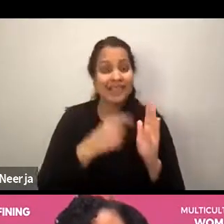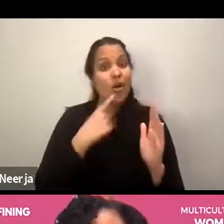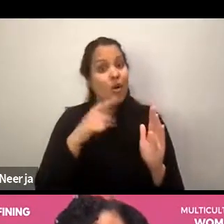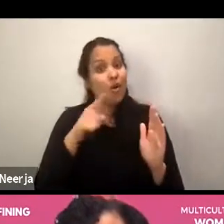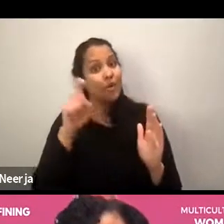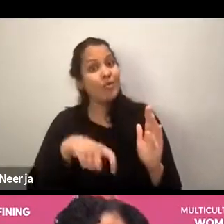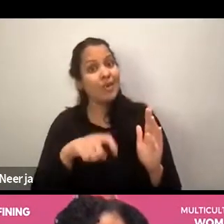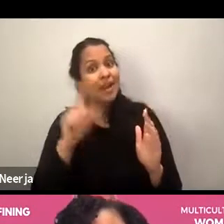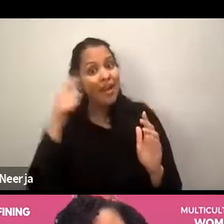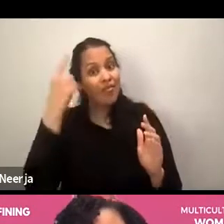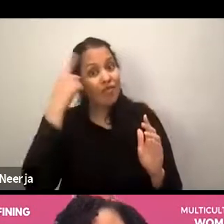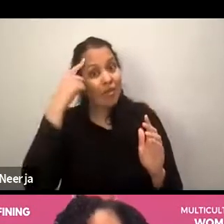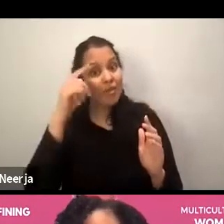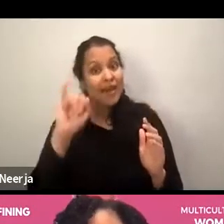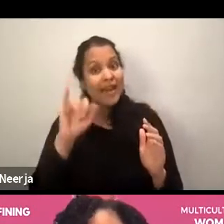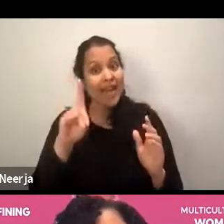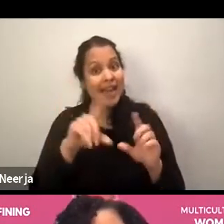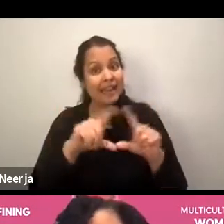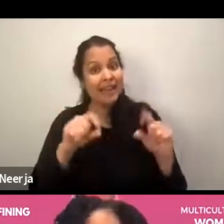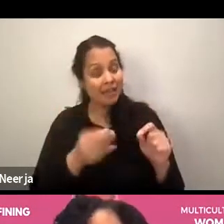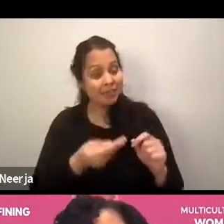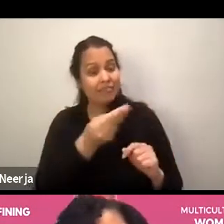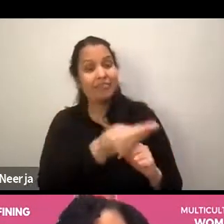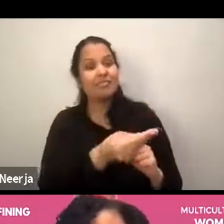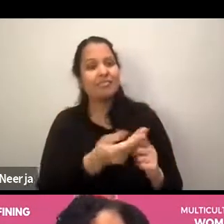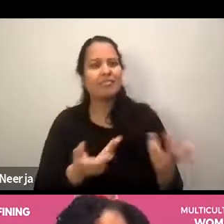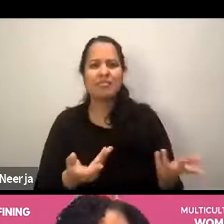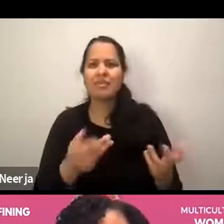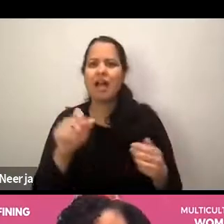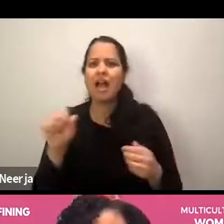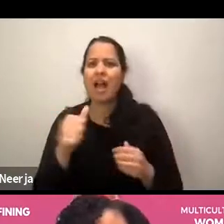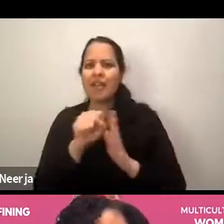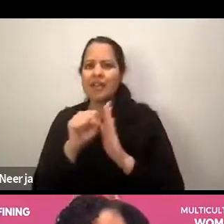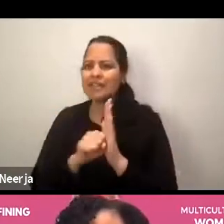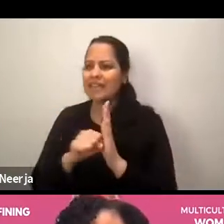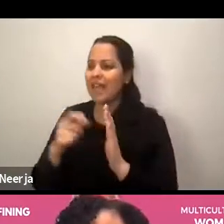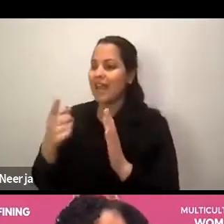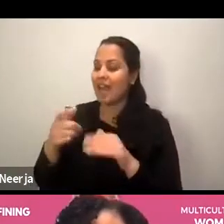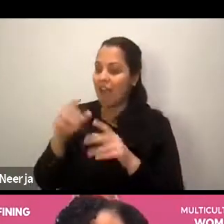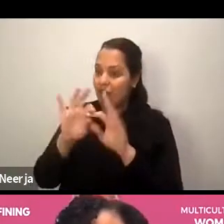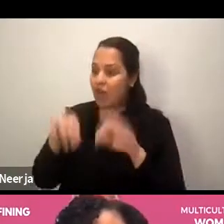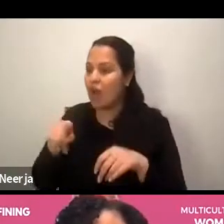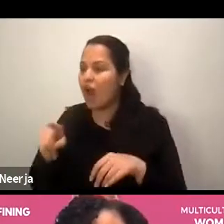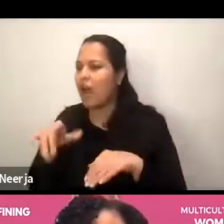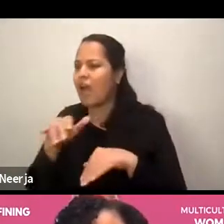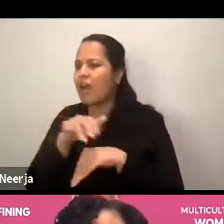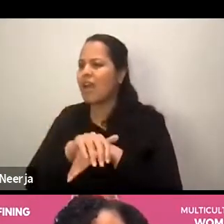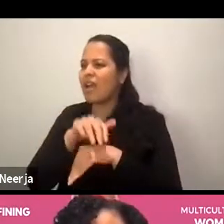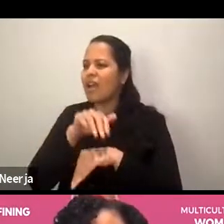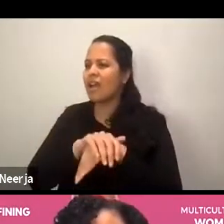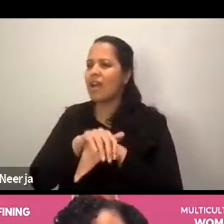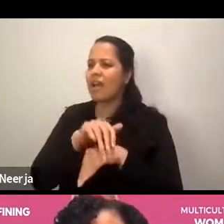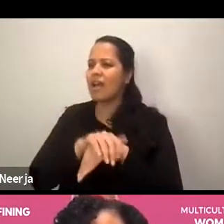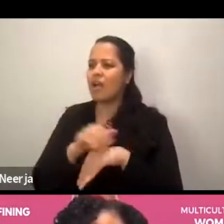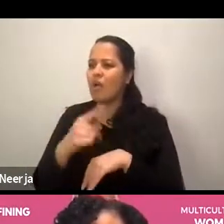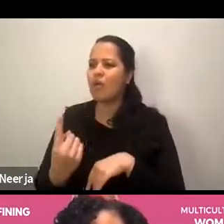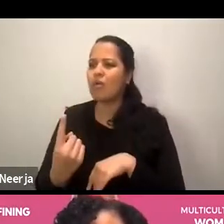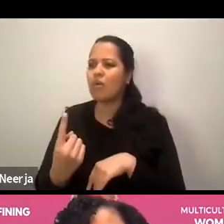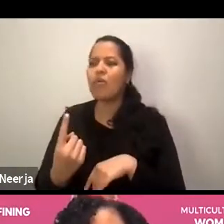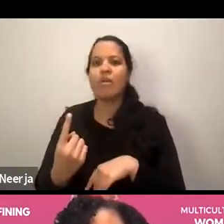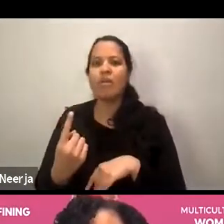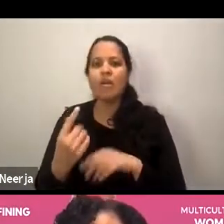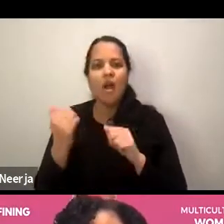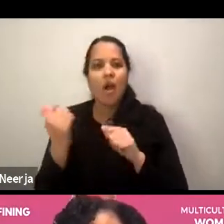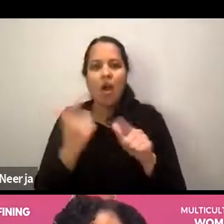ID. In other states, the form can only be found in English. And guess what? It's all through the web. And so